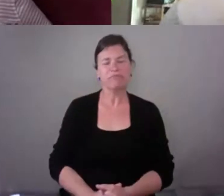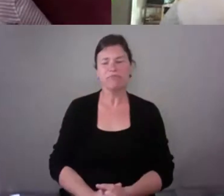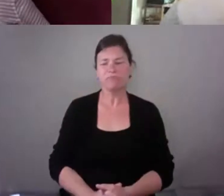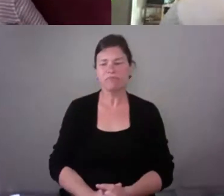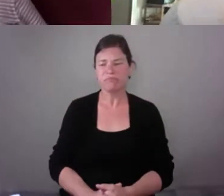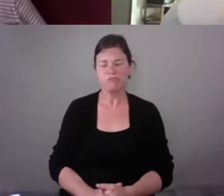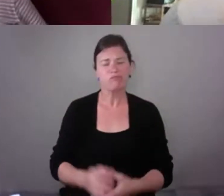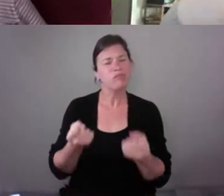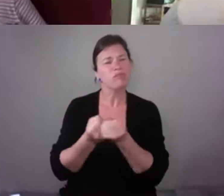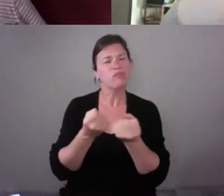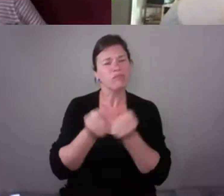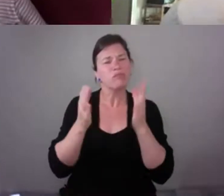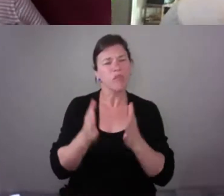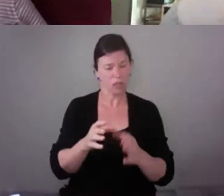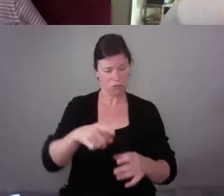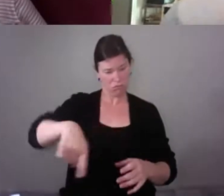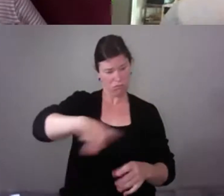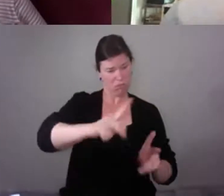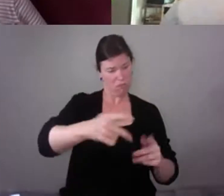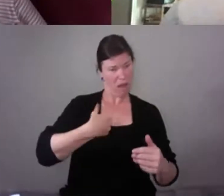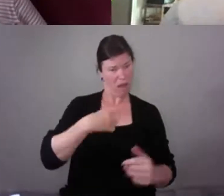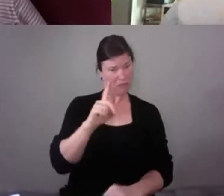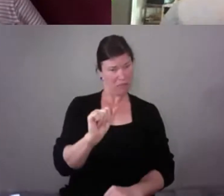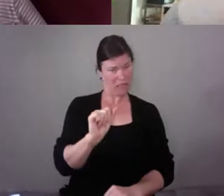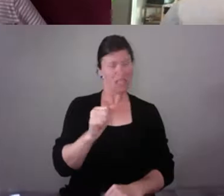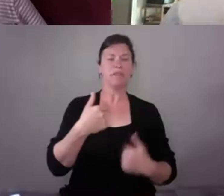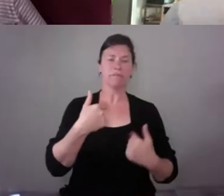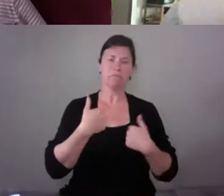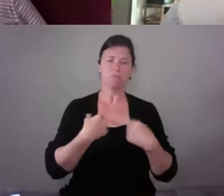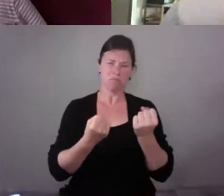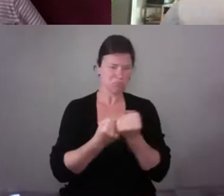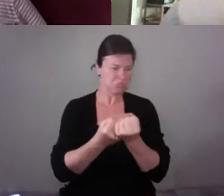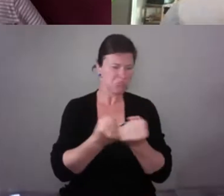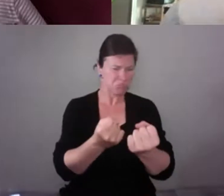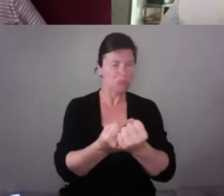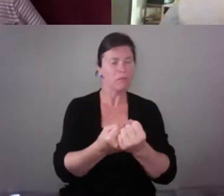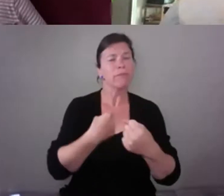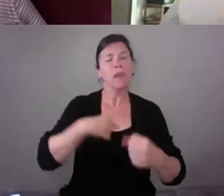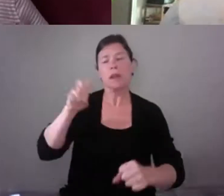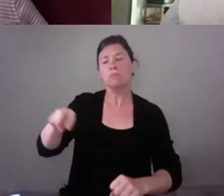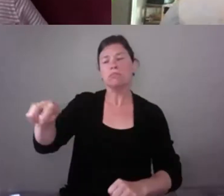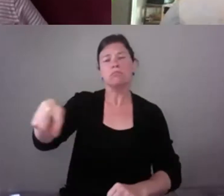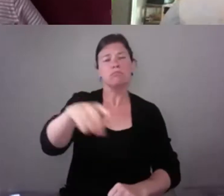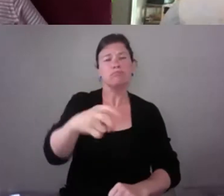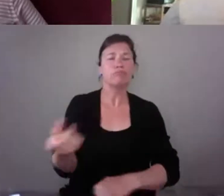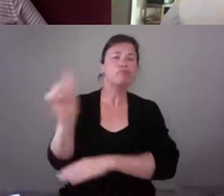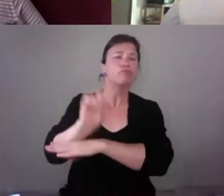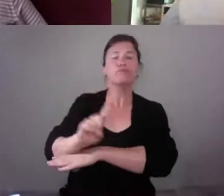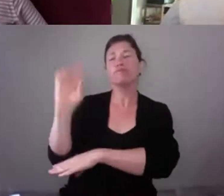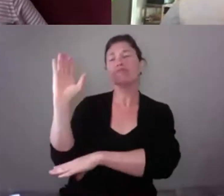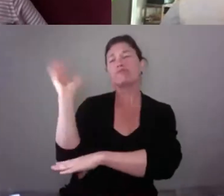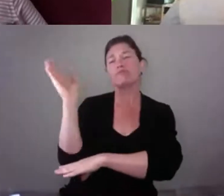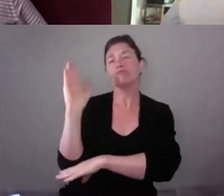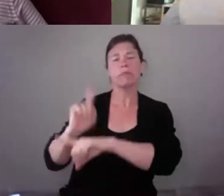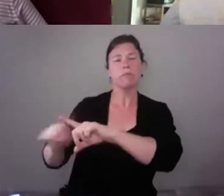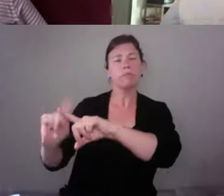advocate for people with disabilities, and I have gone around and speak at many conferences, and I